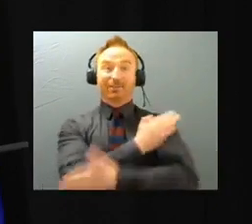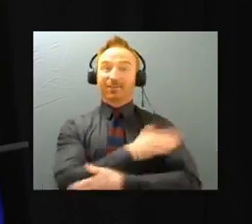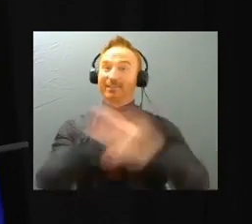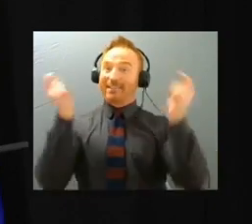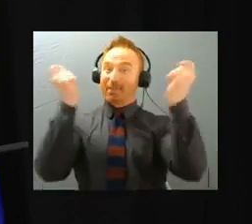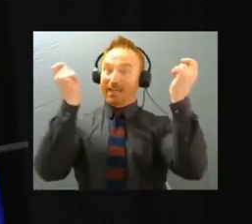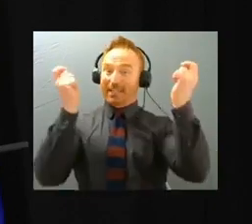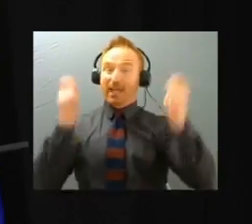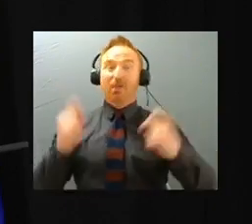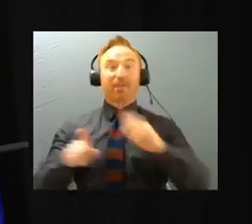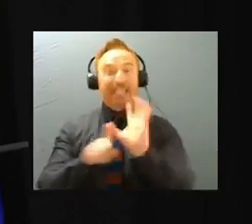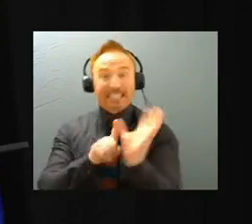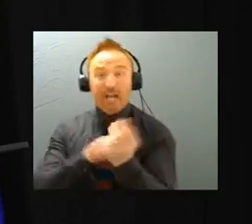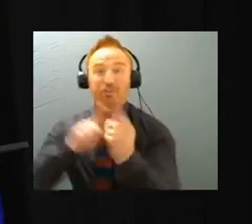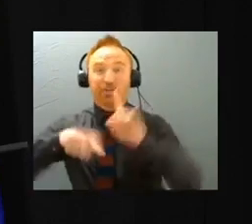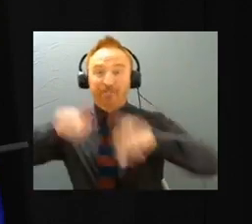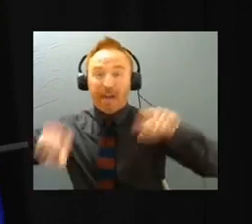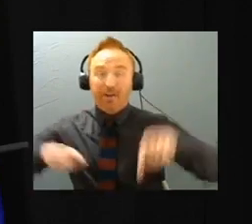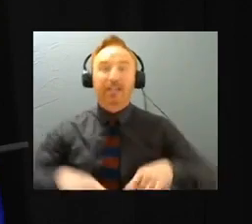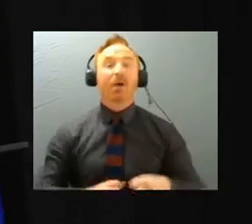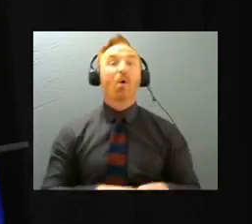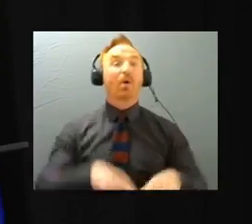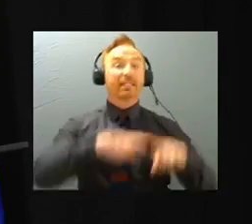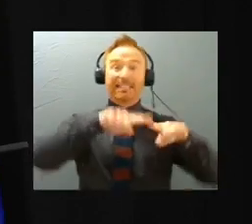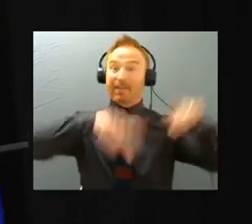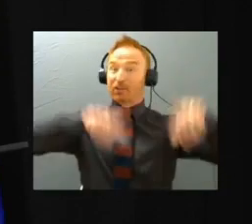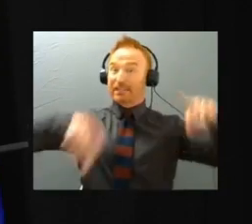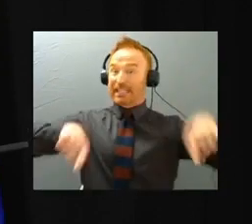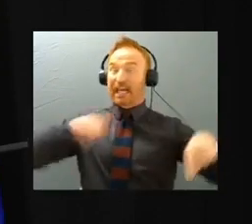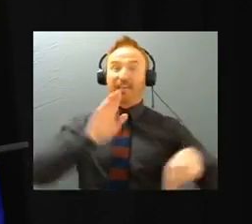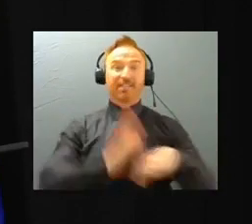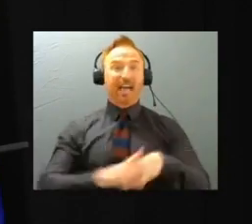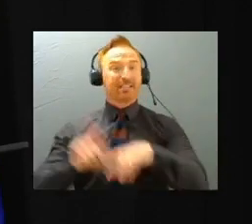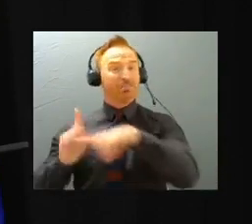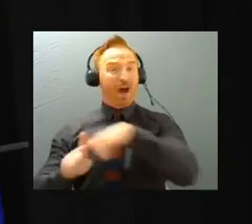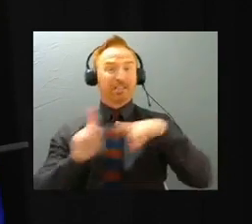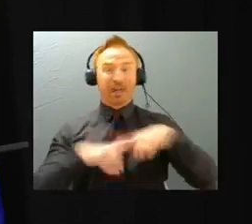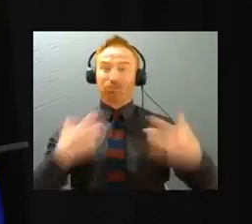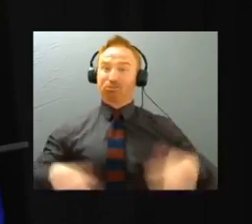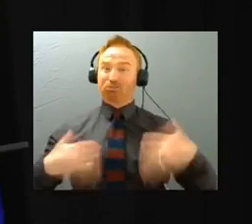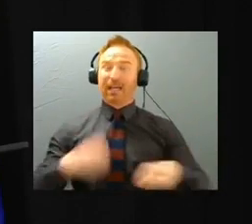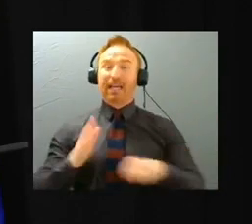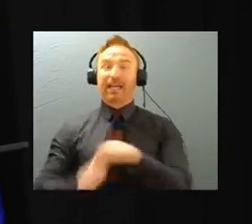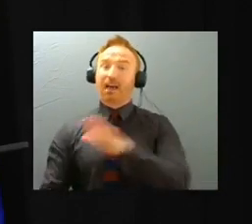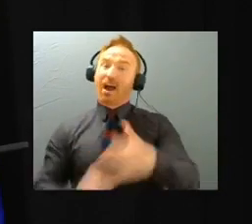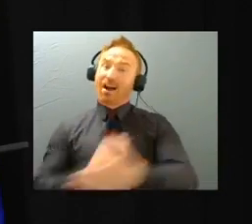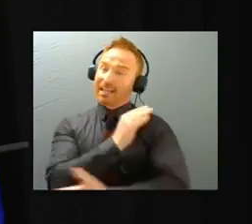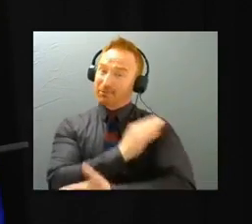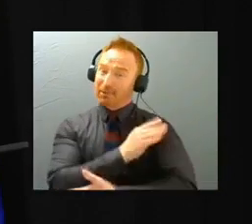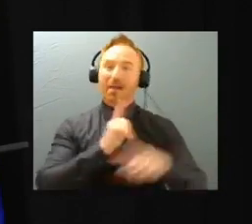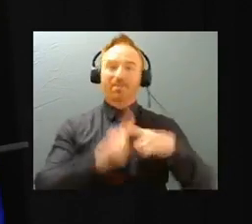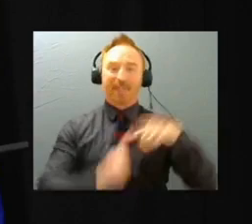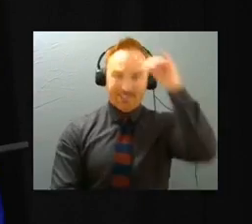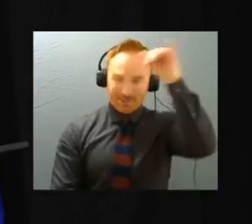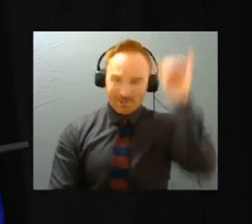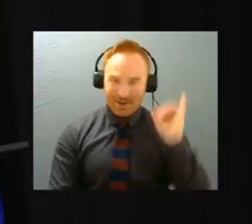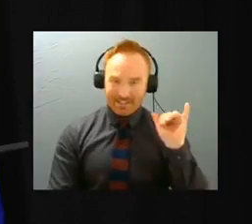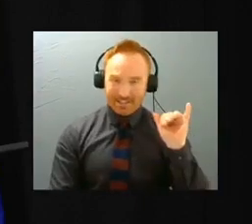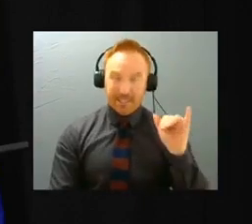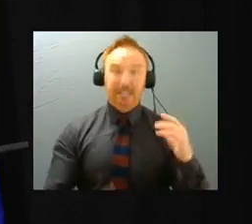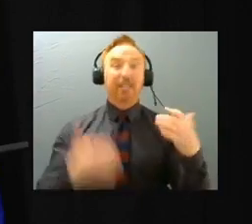and diversity, which are great strengths in our country and also in our territory. Today is the last day of Pride